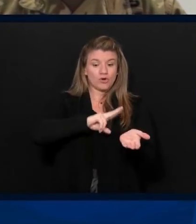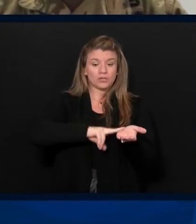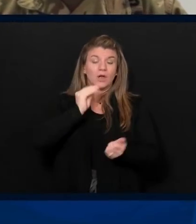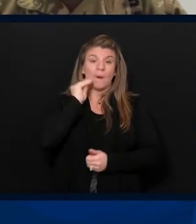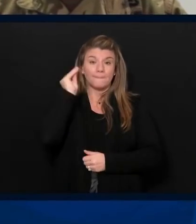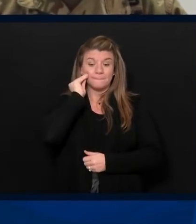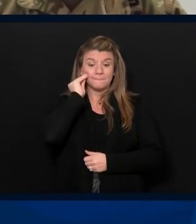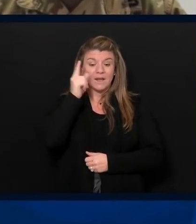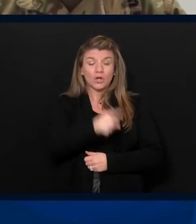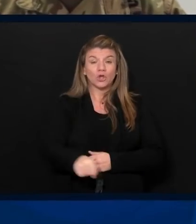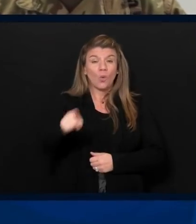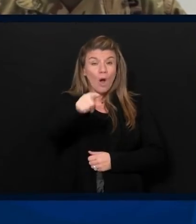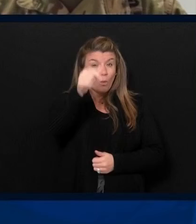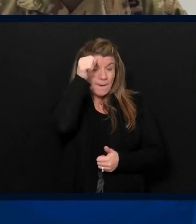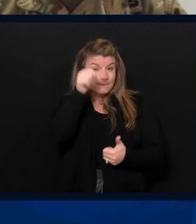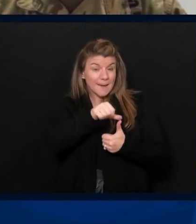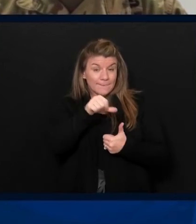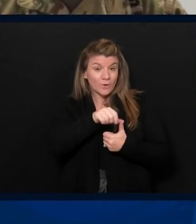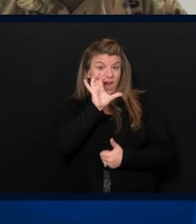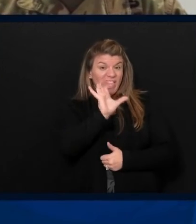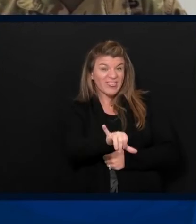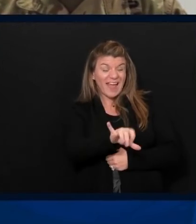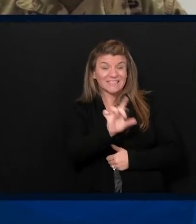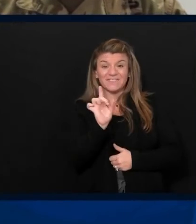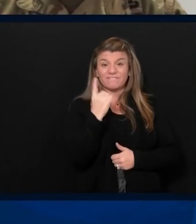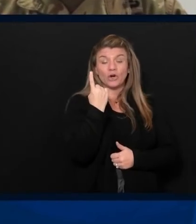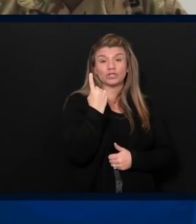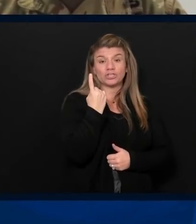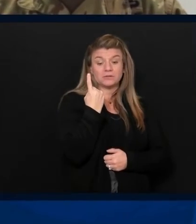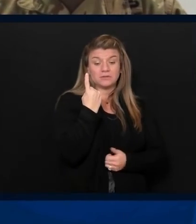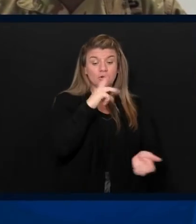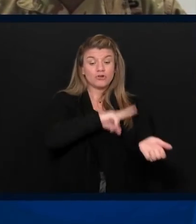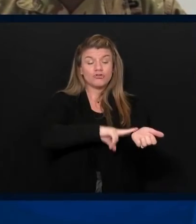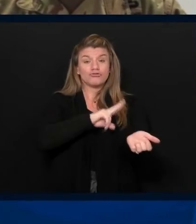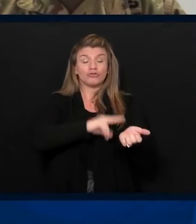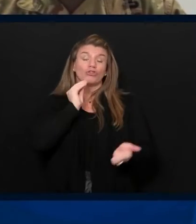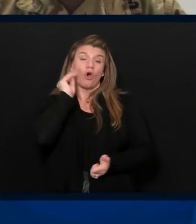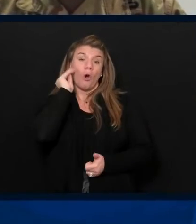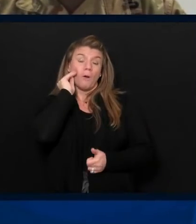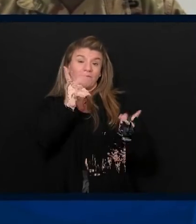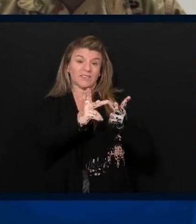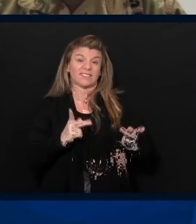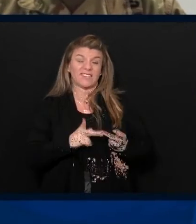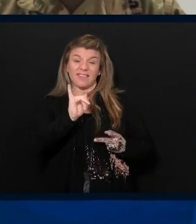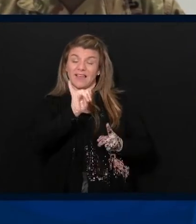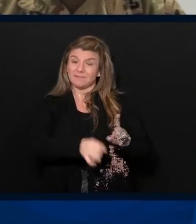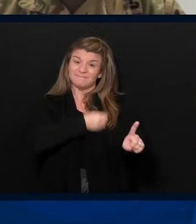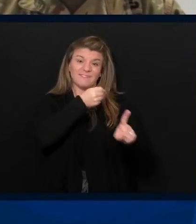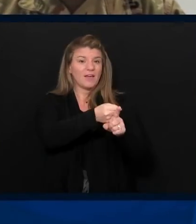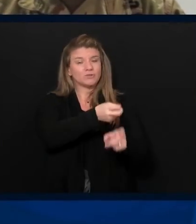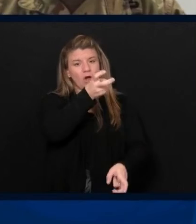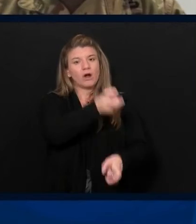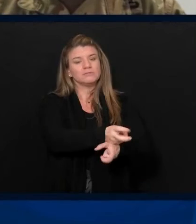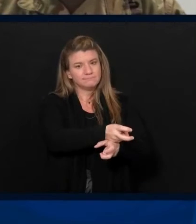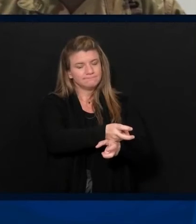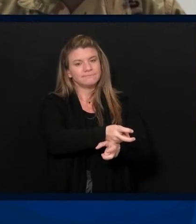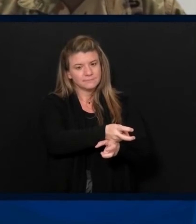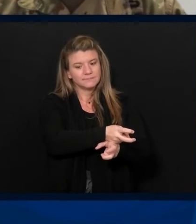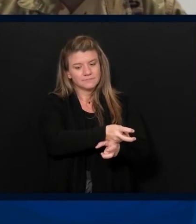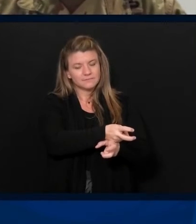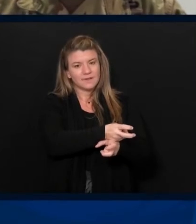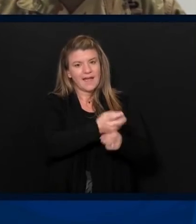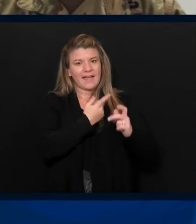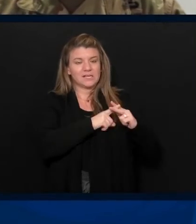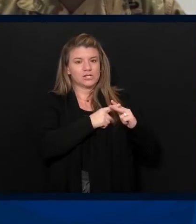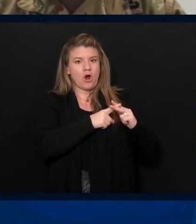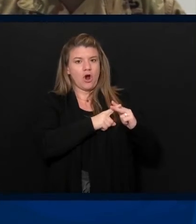guys may remember, this was the first nursing home facility that was hit exceptionally hard at the